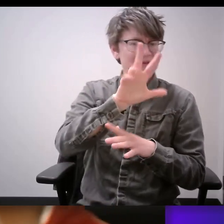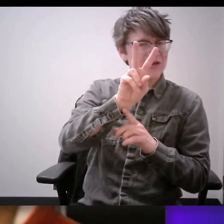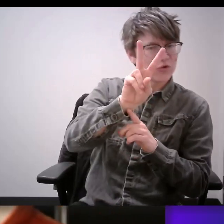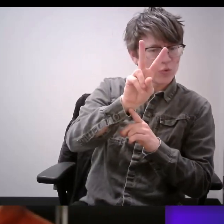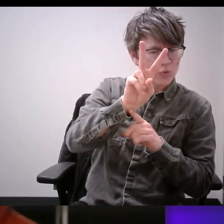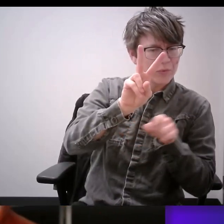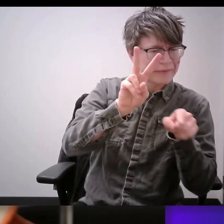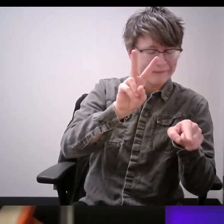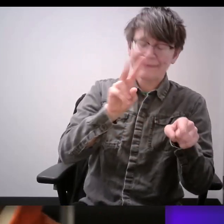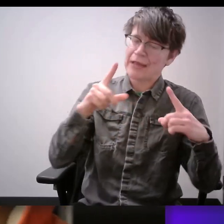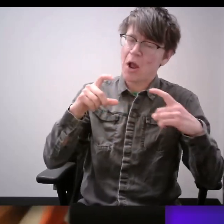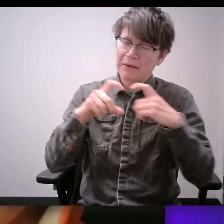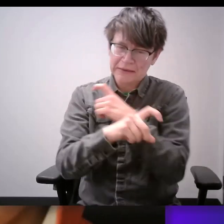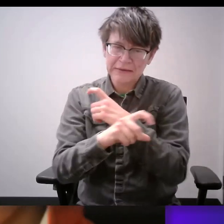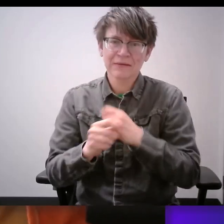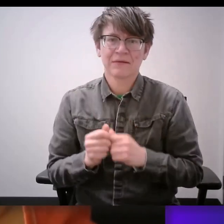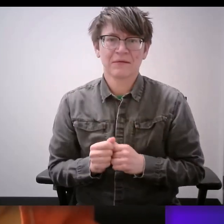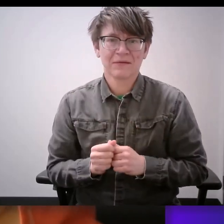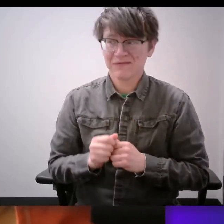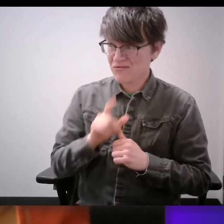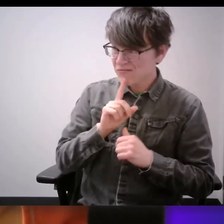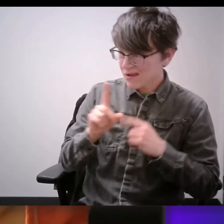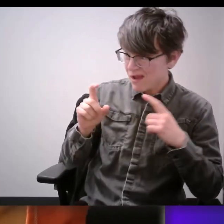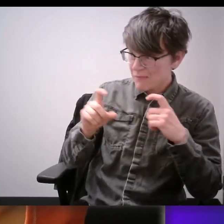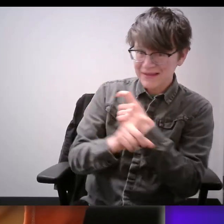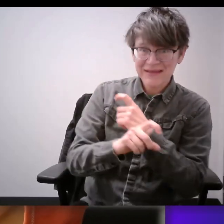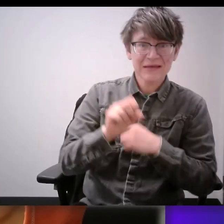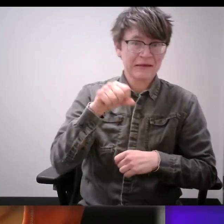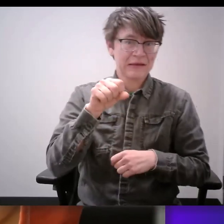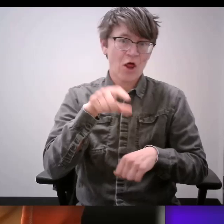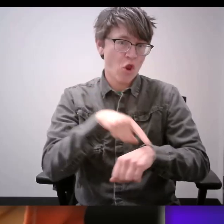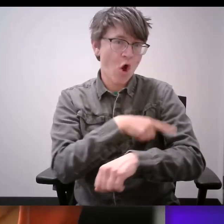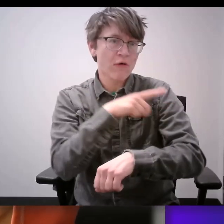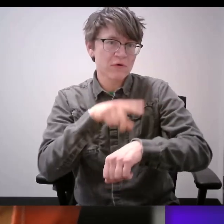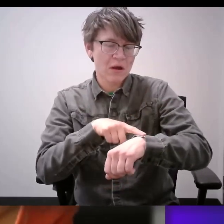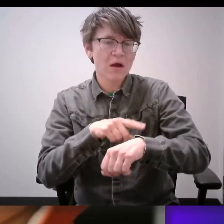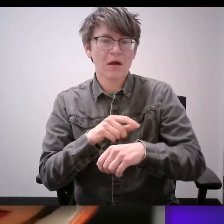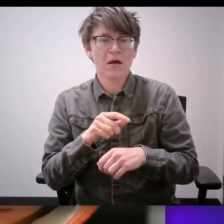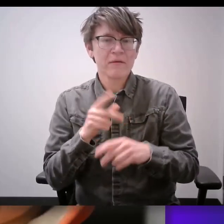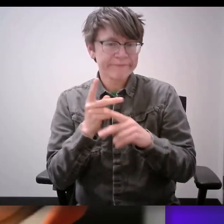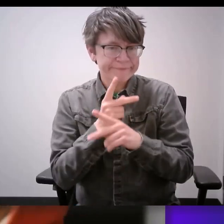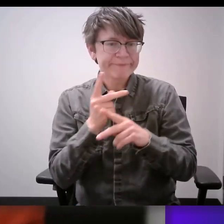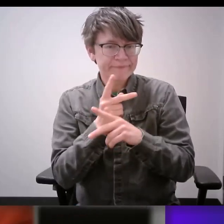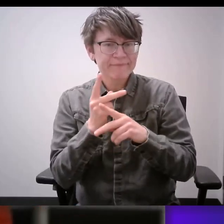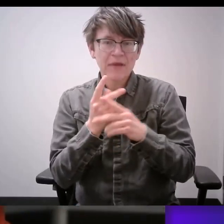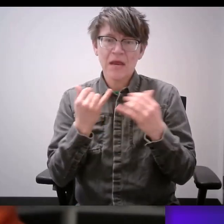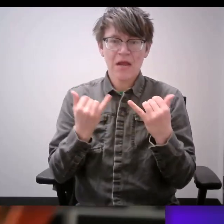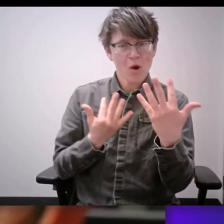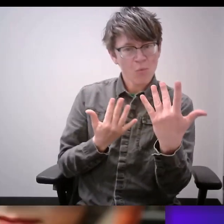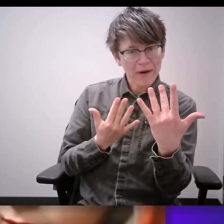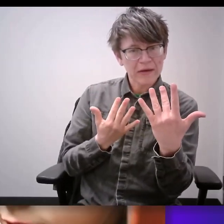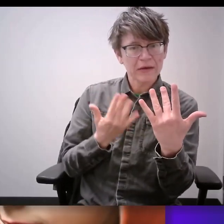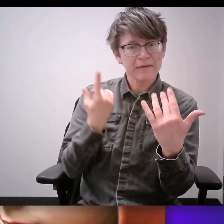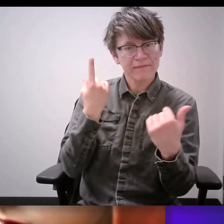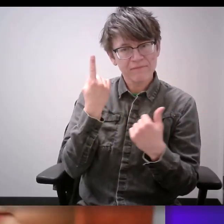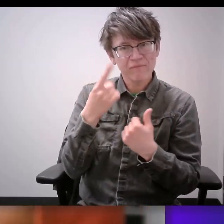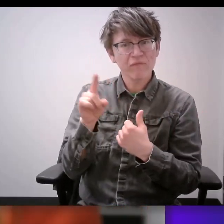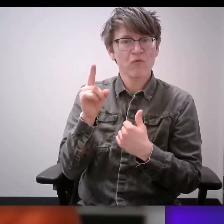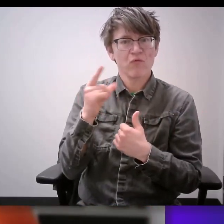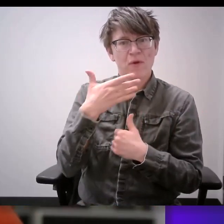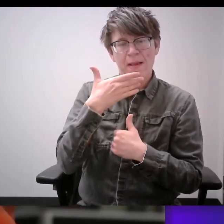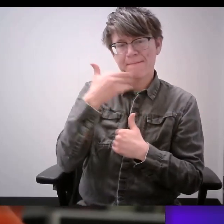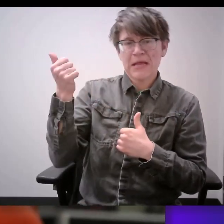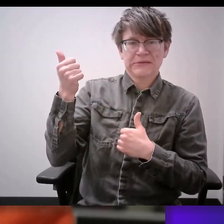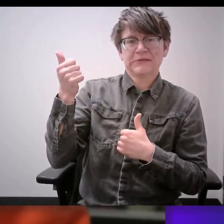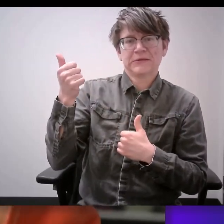It was complicated. It was complicated? Yeah, it took me a long time, and I was just waiting for it to get the best